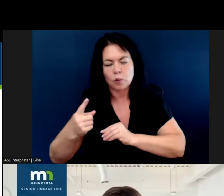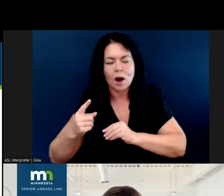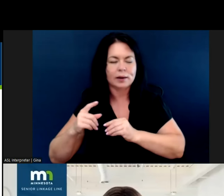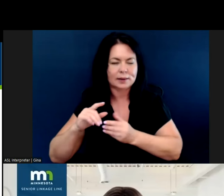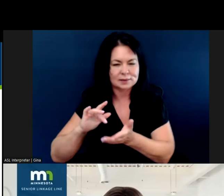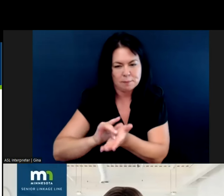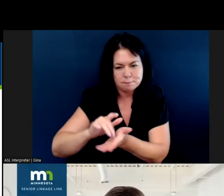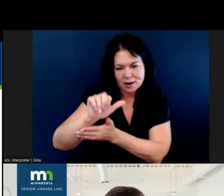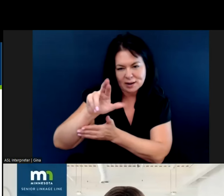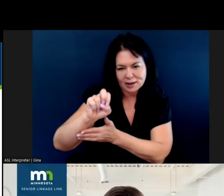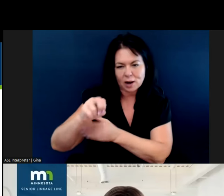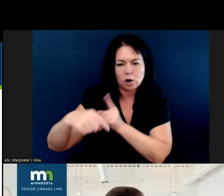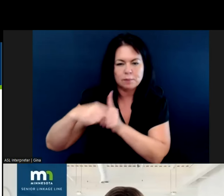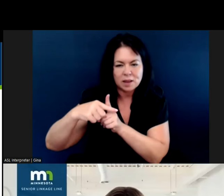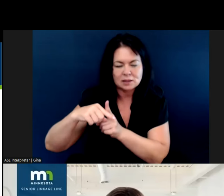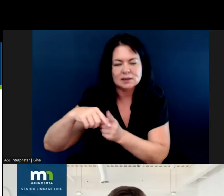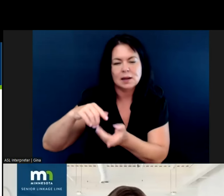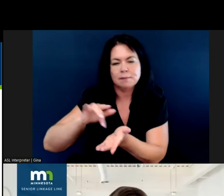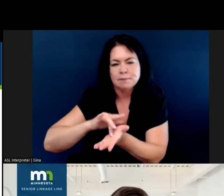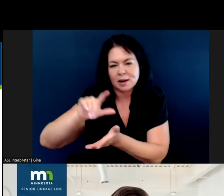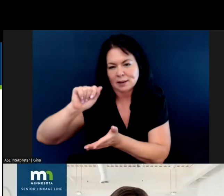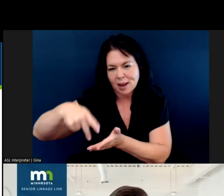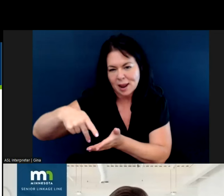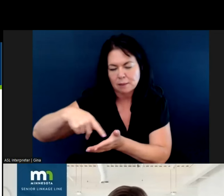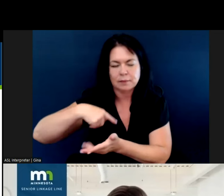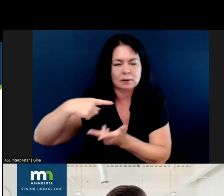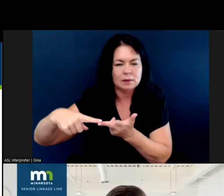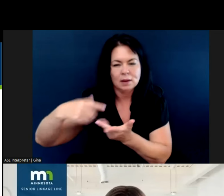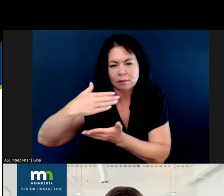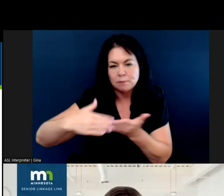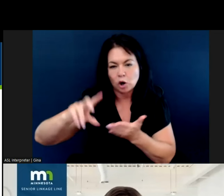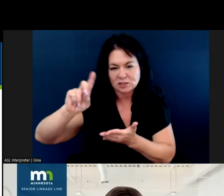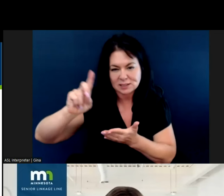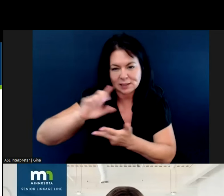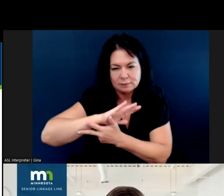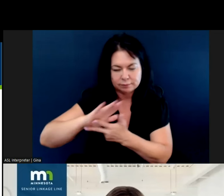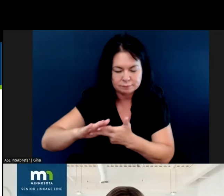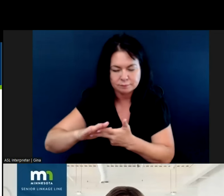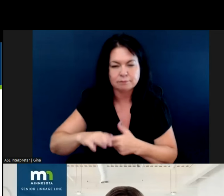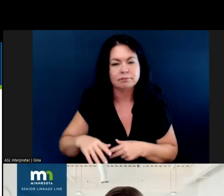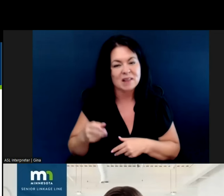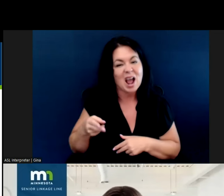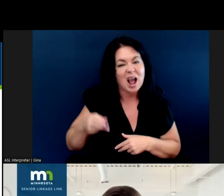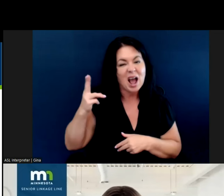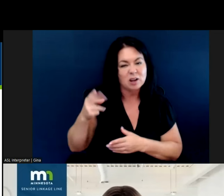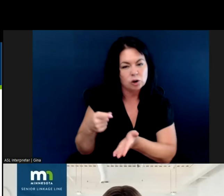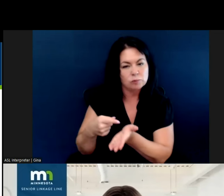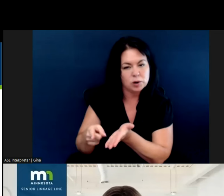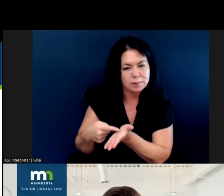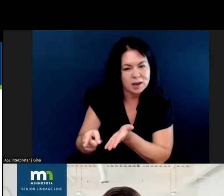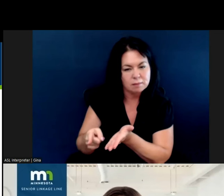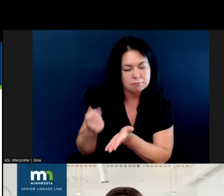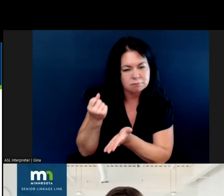and possibly a Part D prescription drug plan. You're looking at higher premiums and lower out-of-pocket